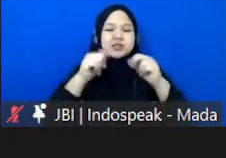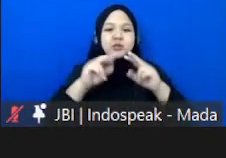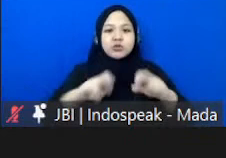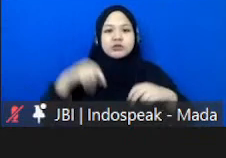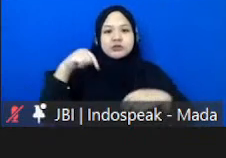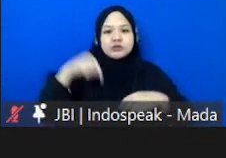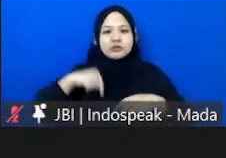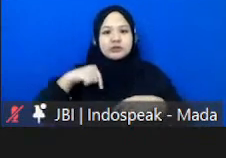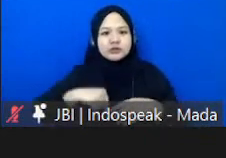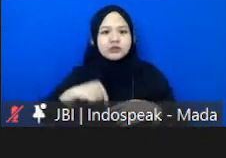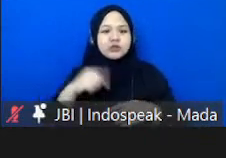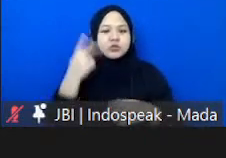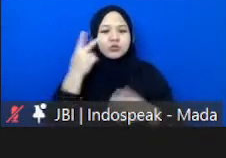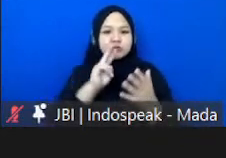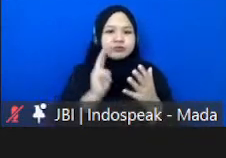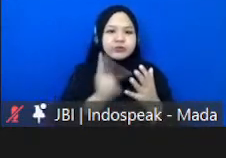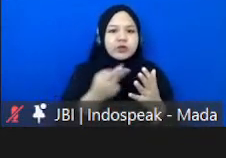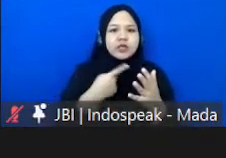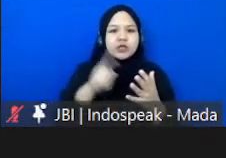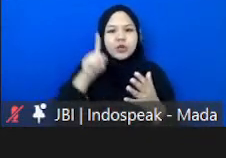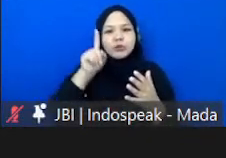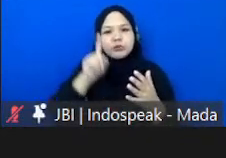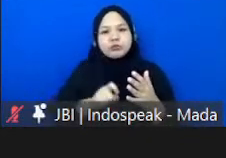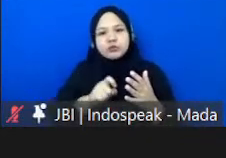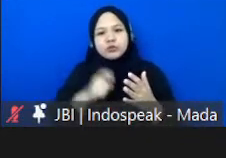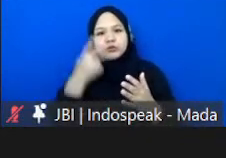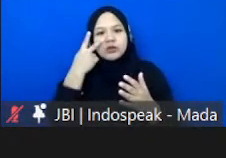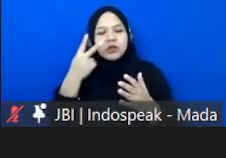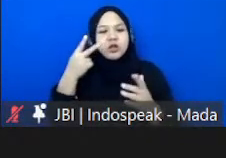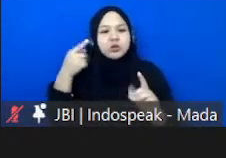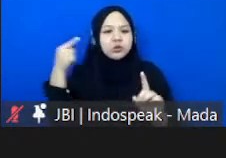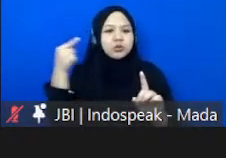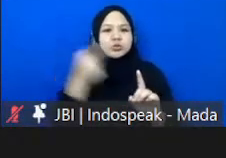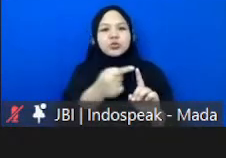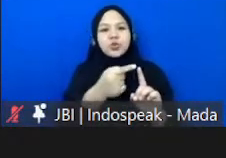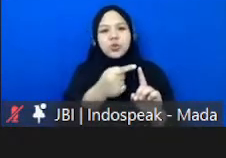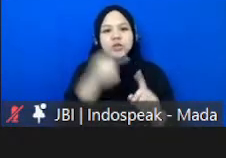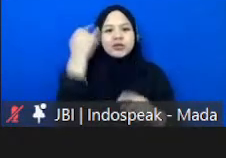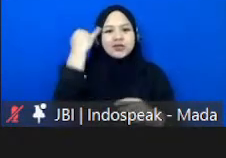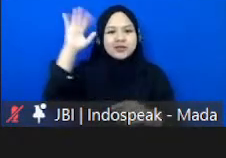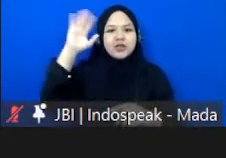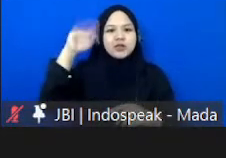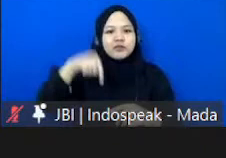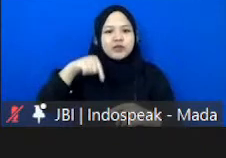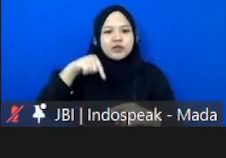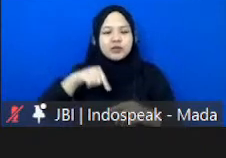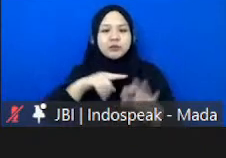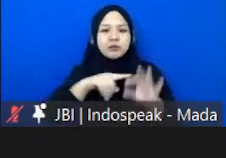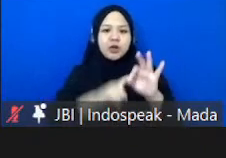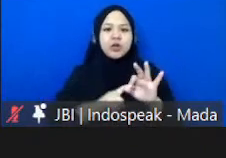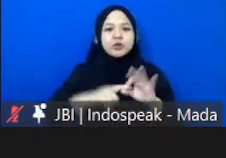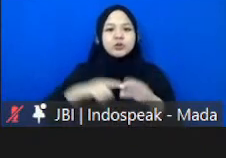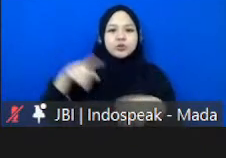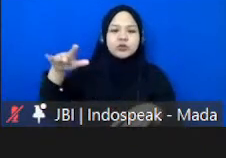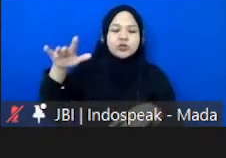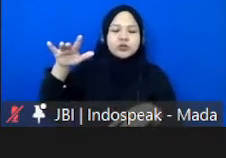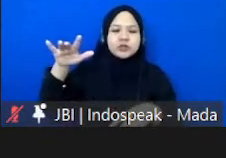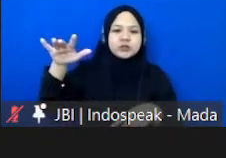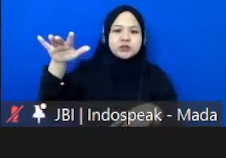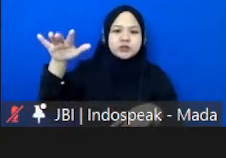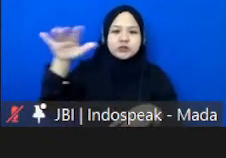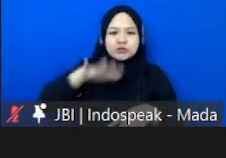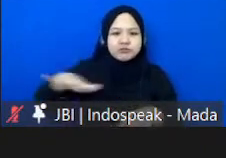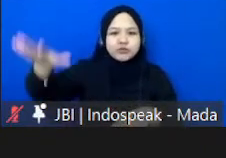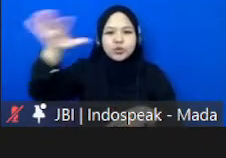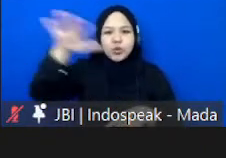rights-oriented reform in which the fate of rights-oriented initiatives has depended on whether they have threatened the interests of predatory elites and